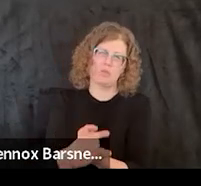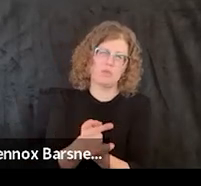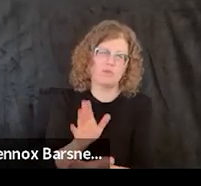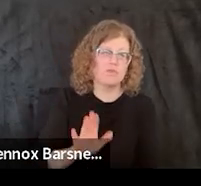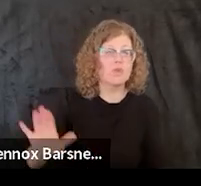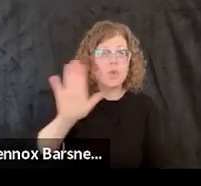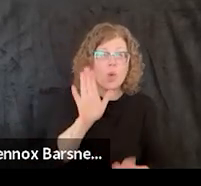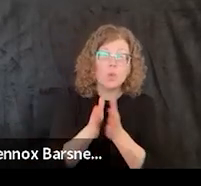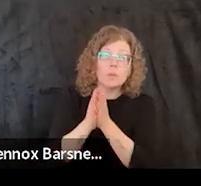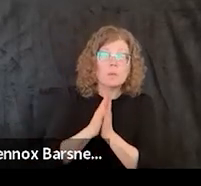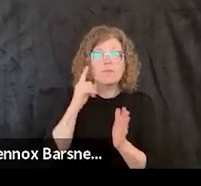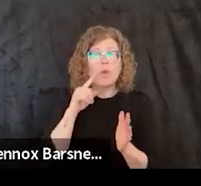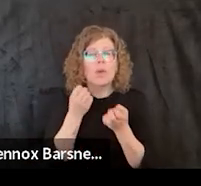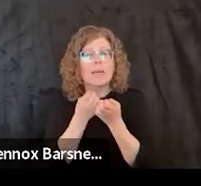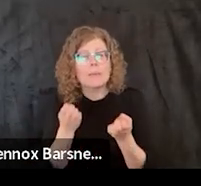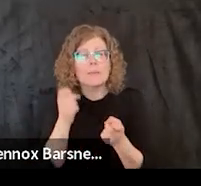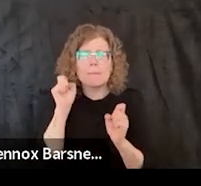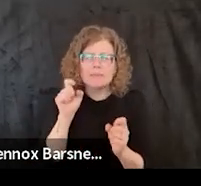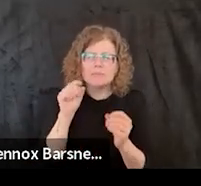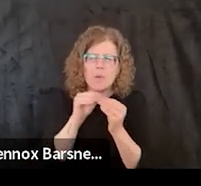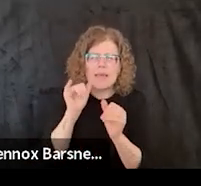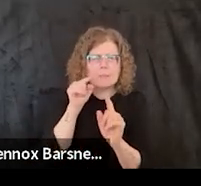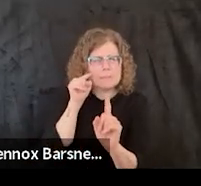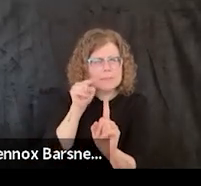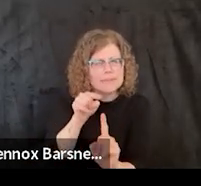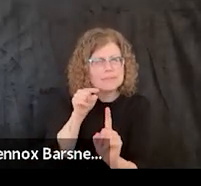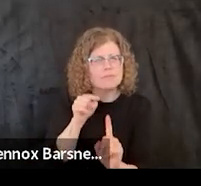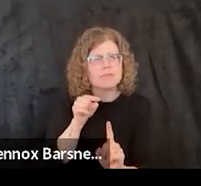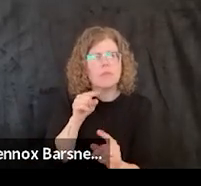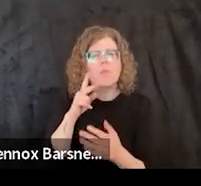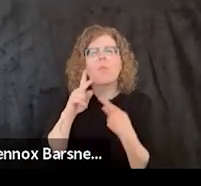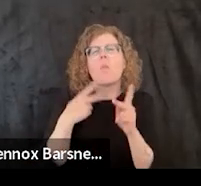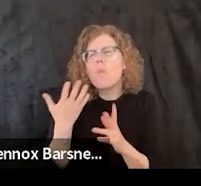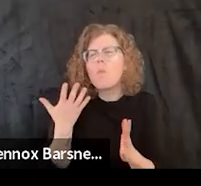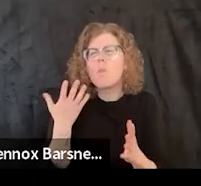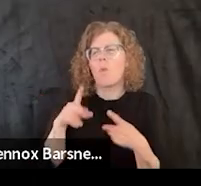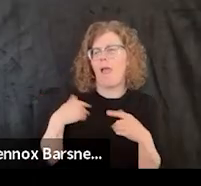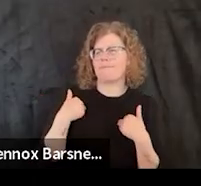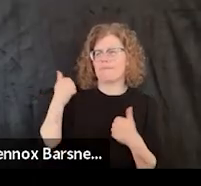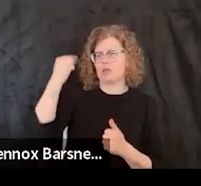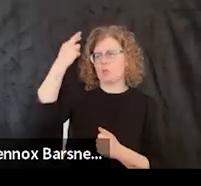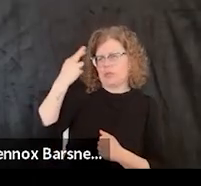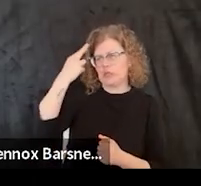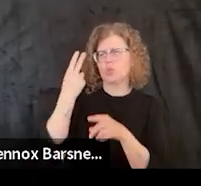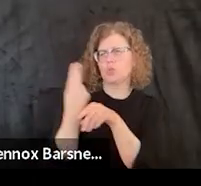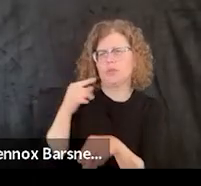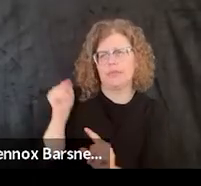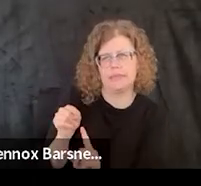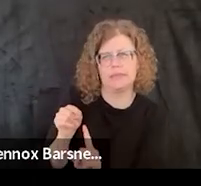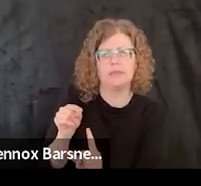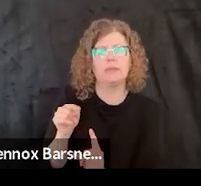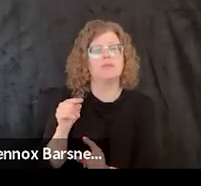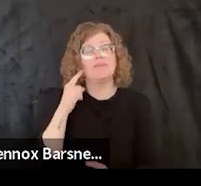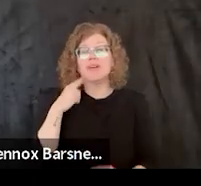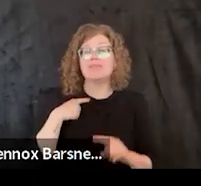and directly related to the completion and success of your proposed project. Just like any expense in your project budget,